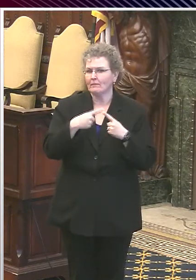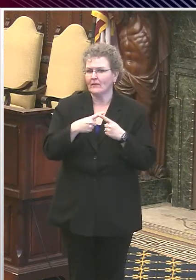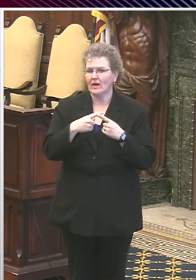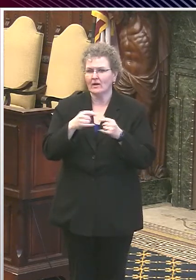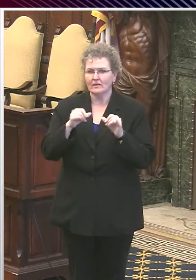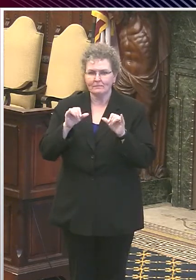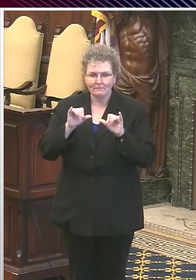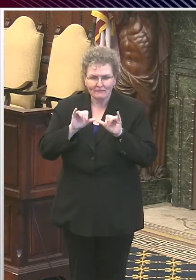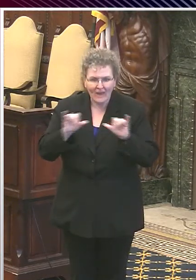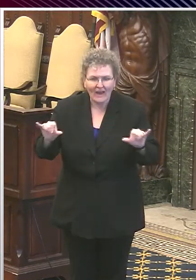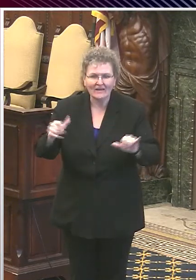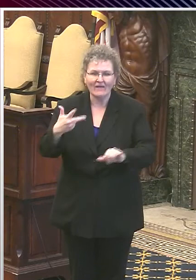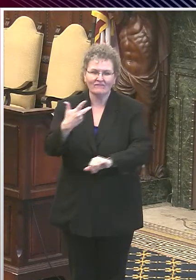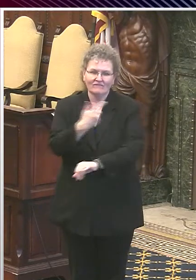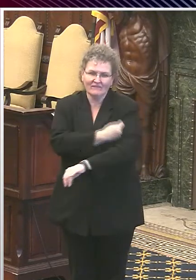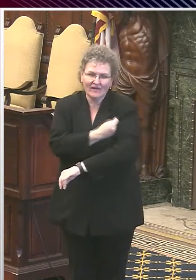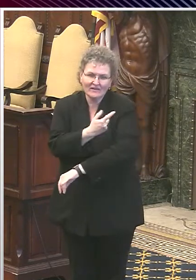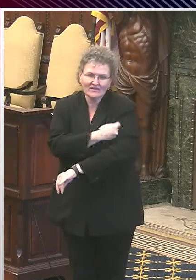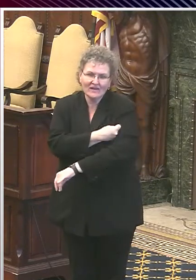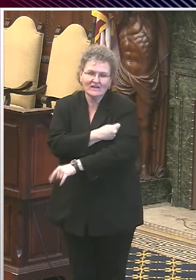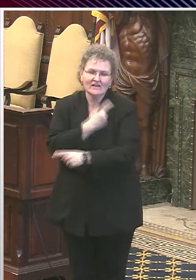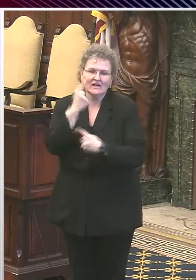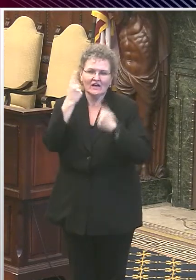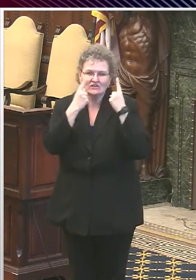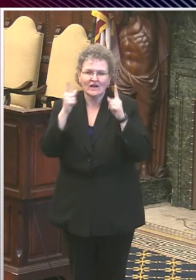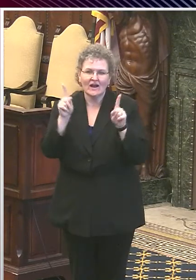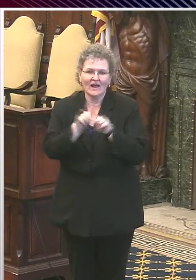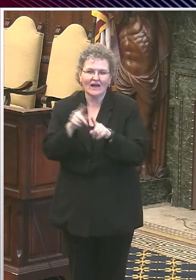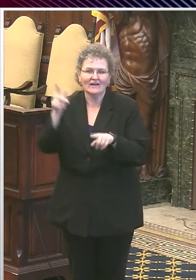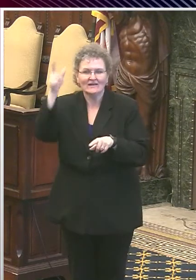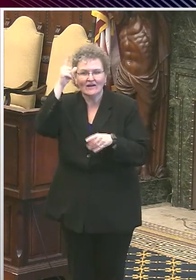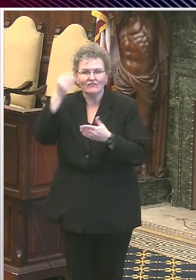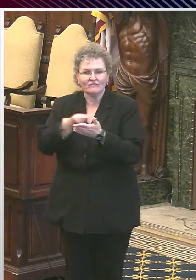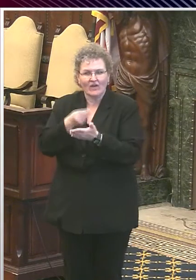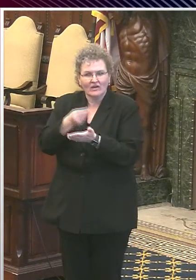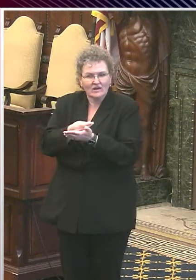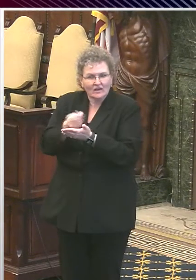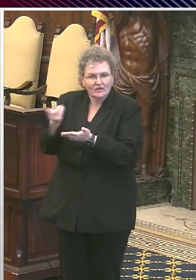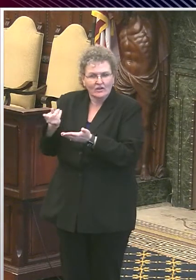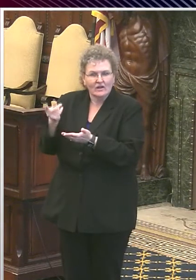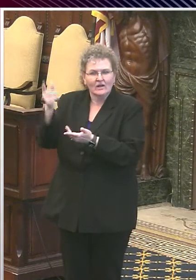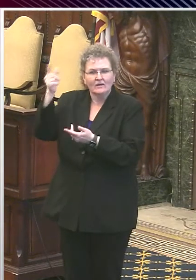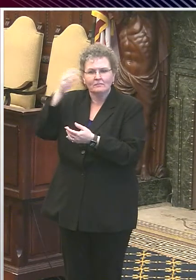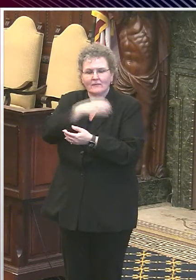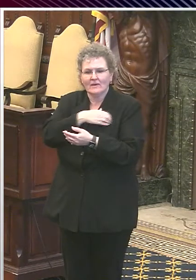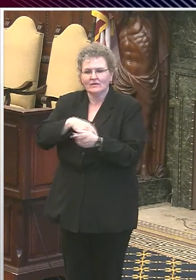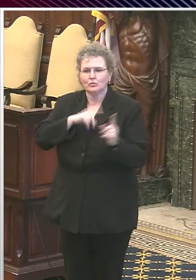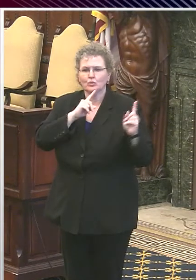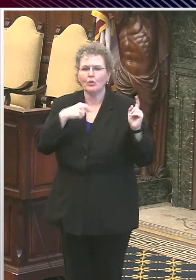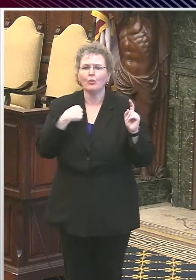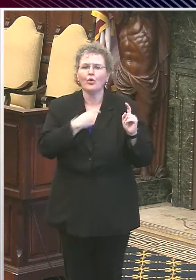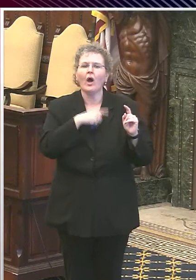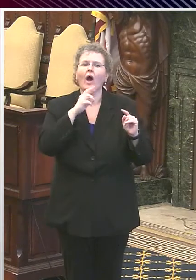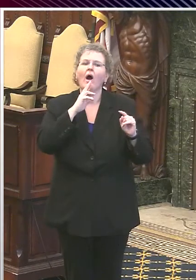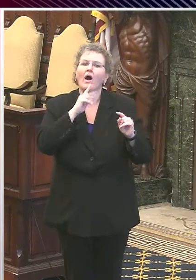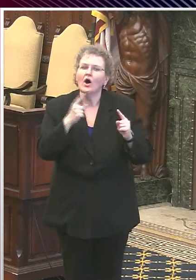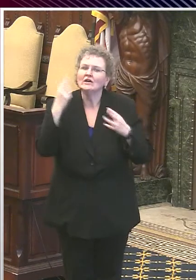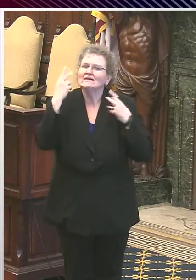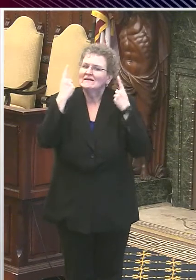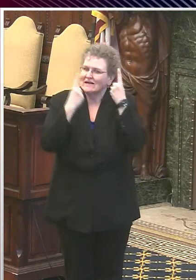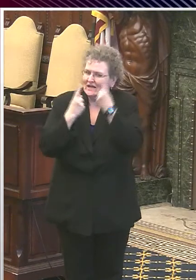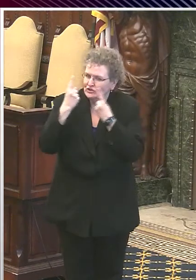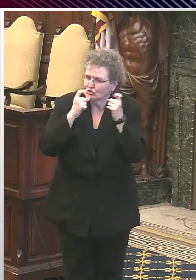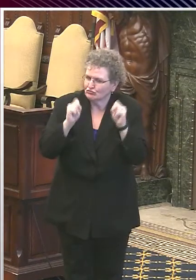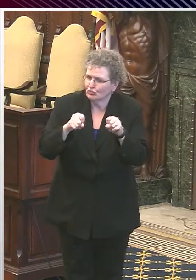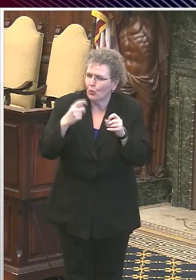study, especially maybe considering Lincoln Financial Field? It's certainly under consideration. We're waiting to see